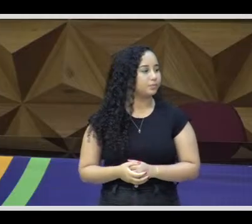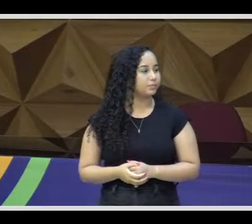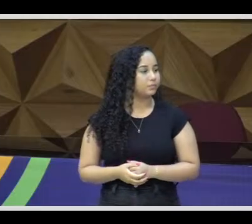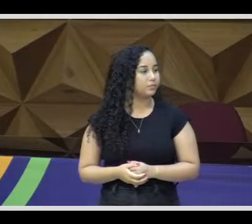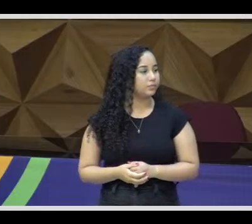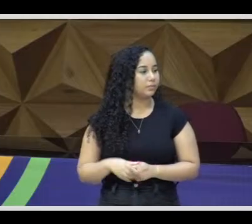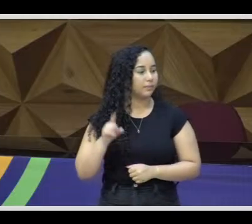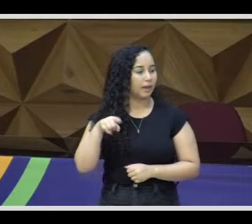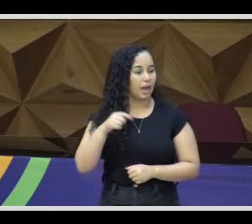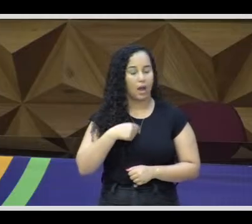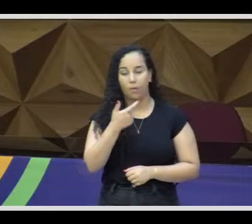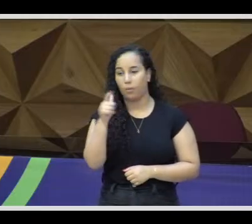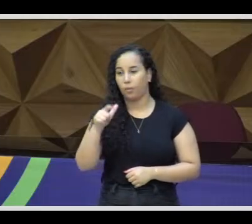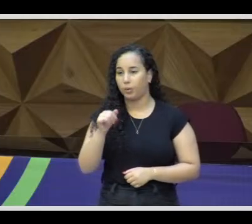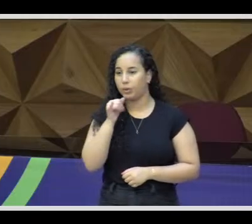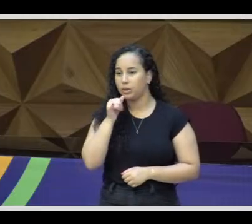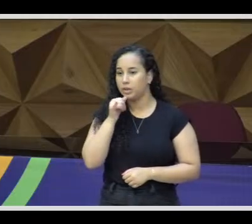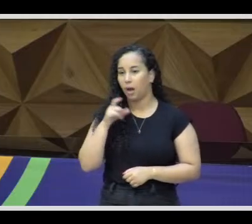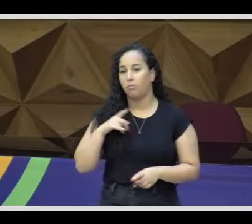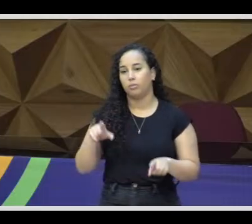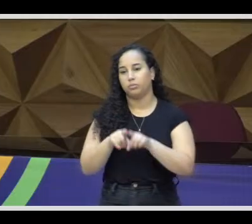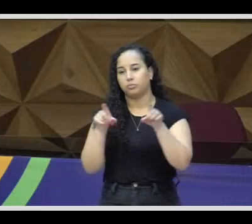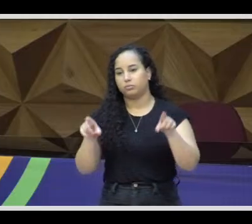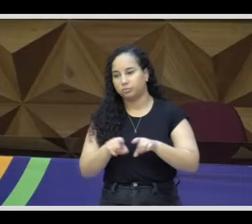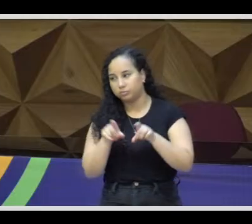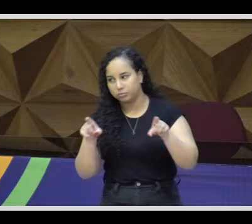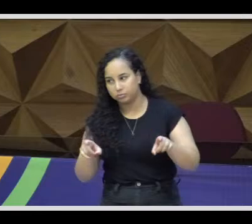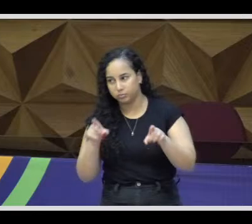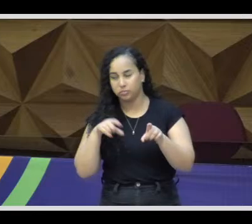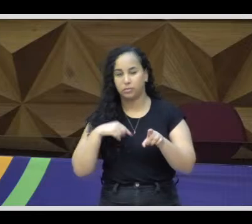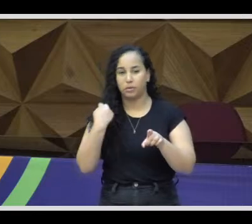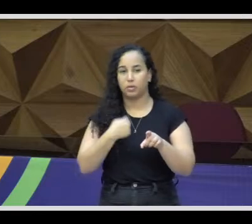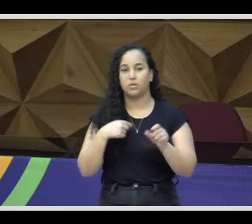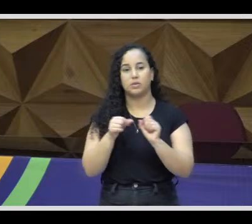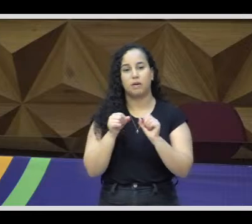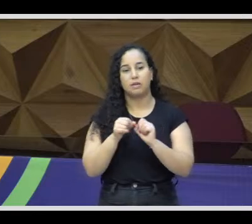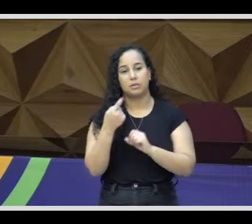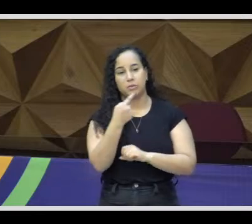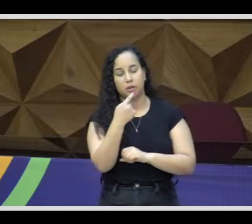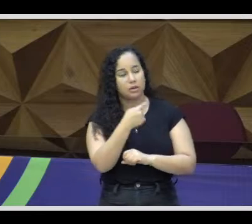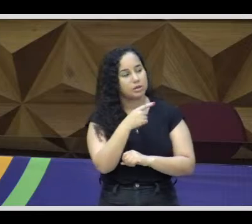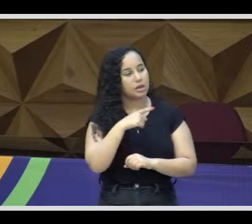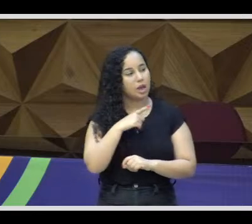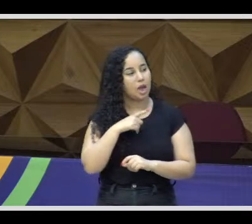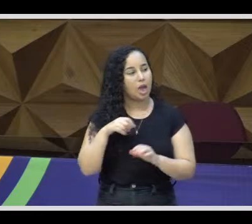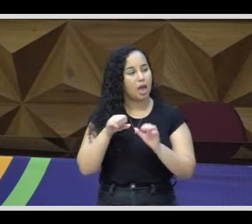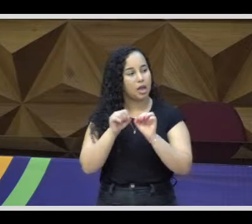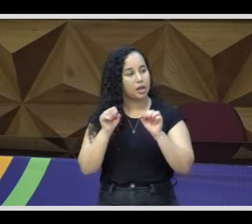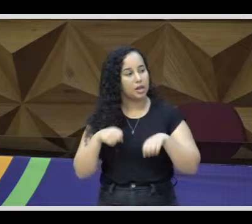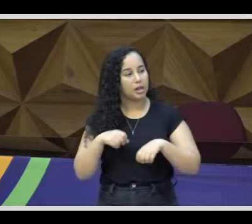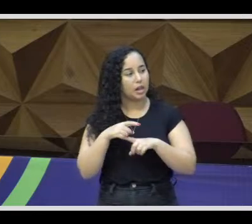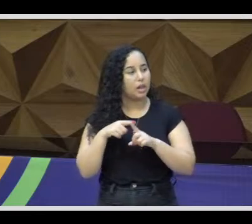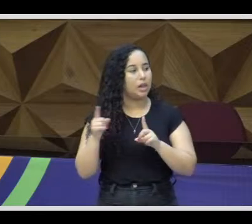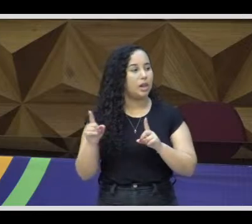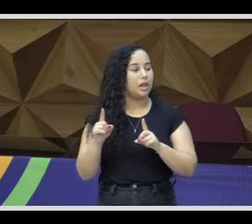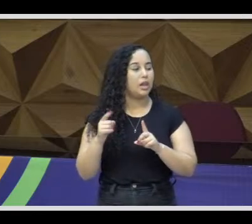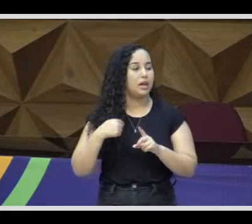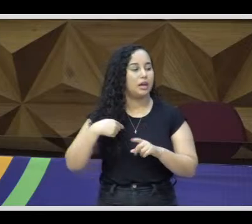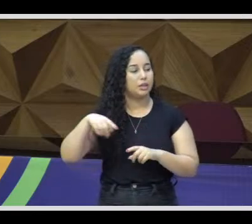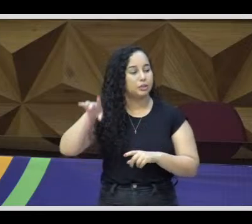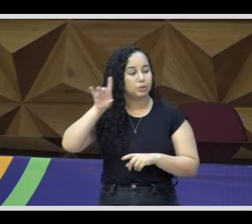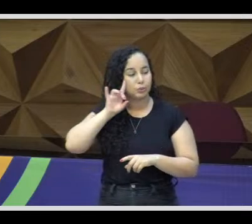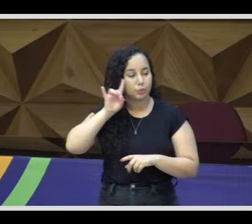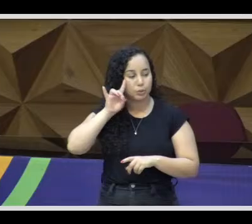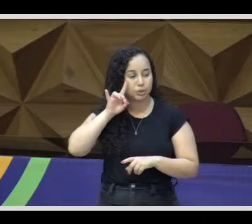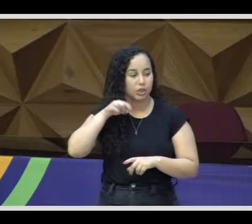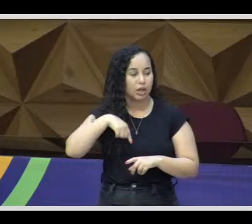It's another example of computational political science. What we're doing here is social listening every day. And in